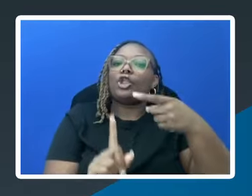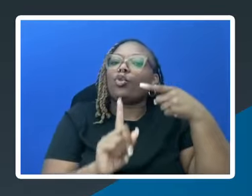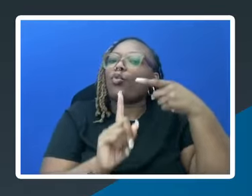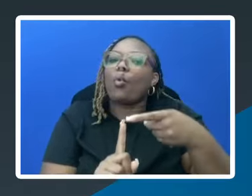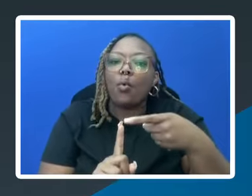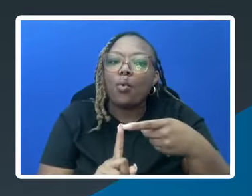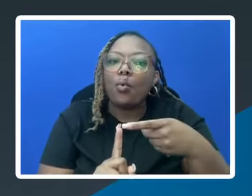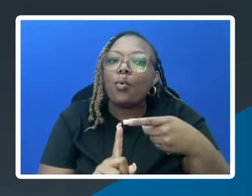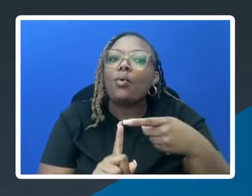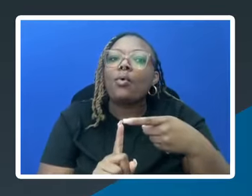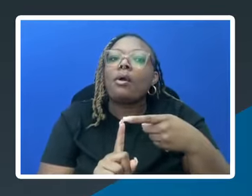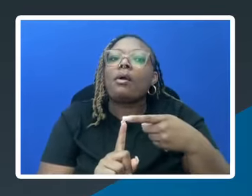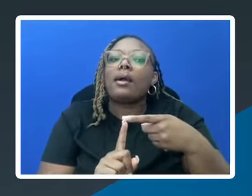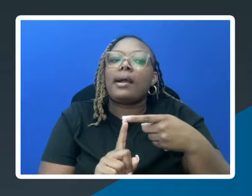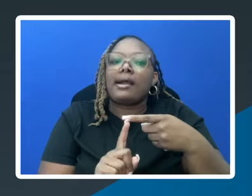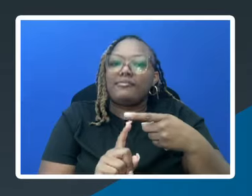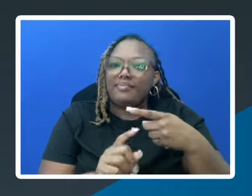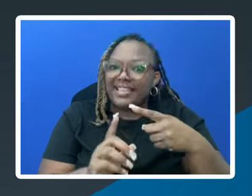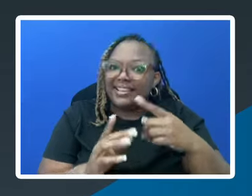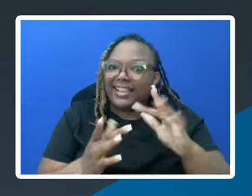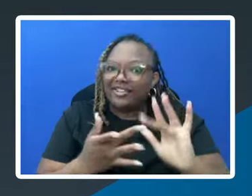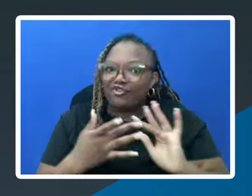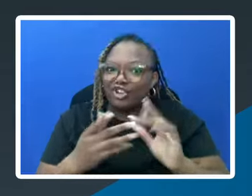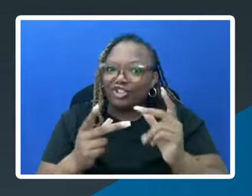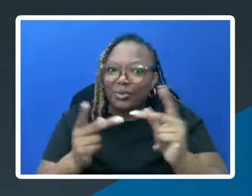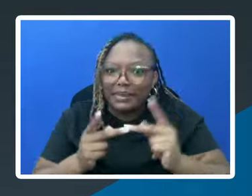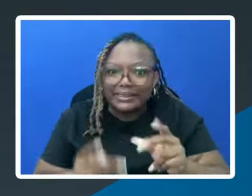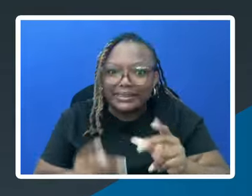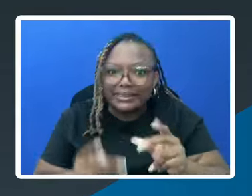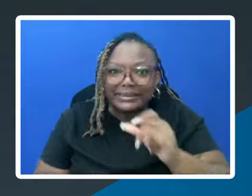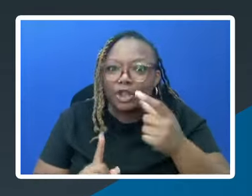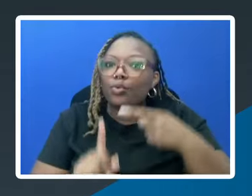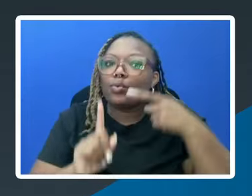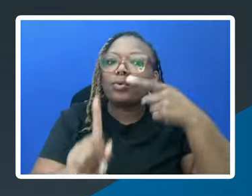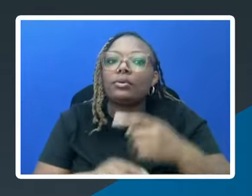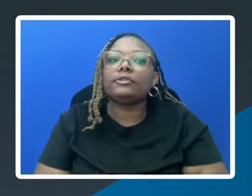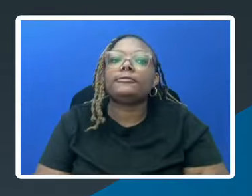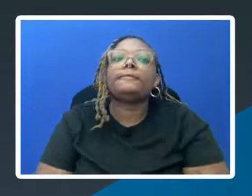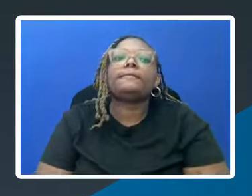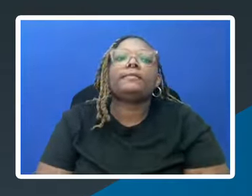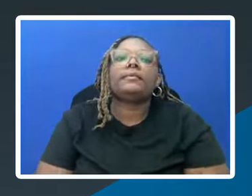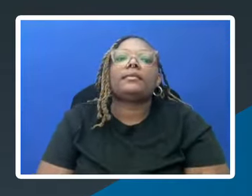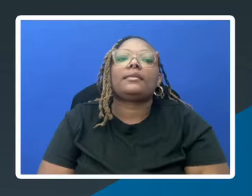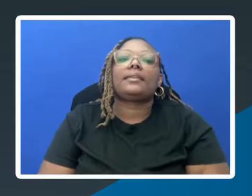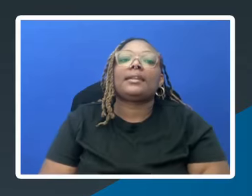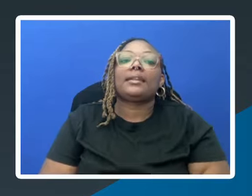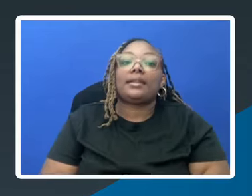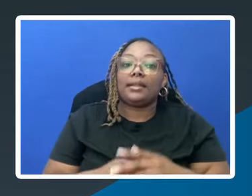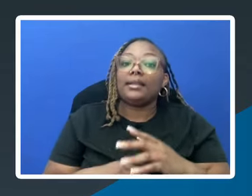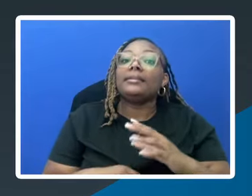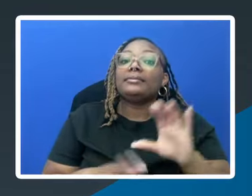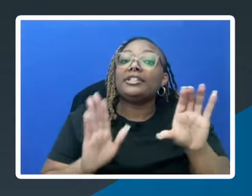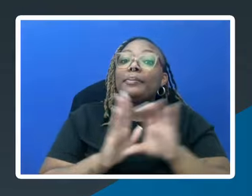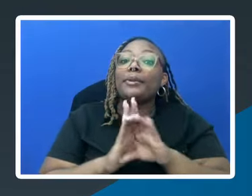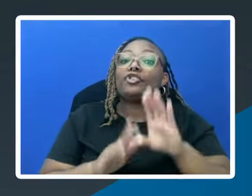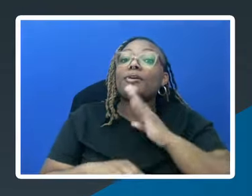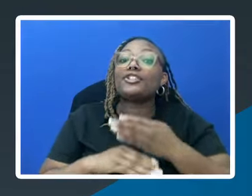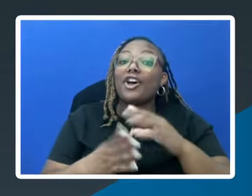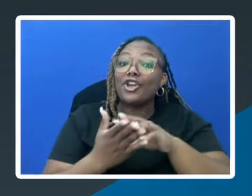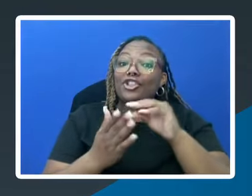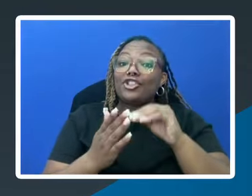being in virtual places. This is a picture of my daughter learning to drive. When we get in the car, we put on our